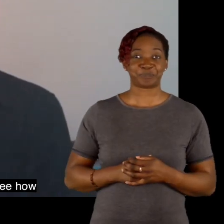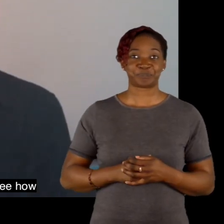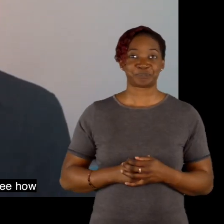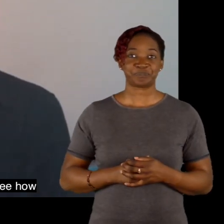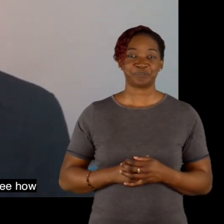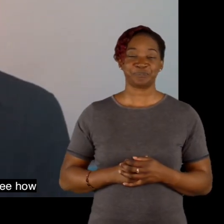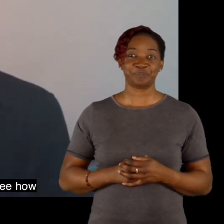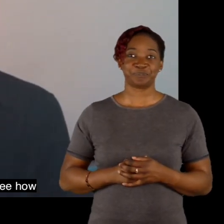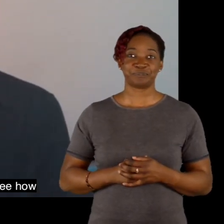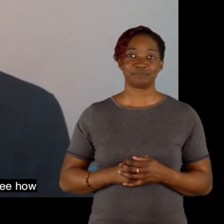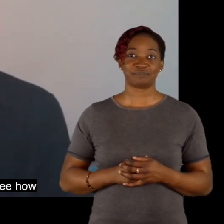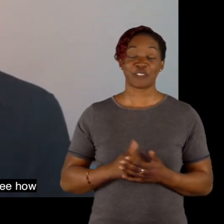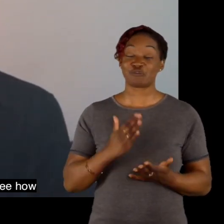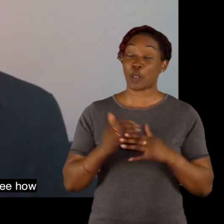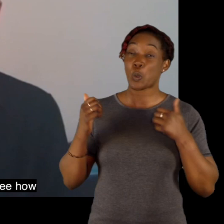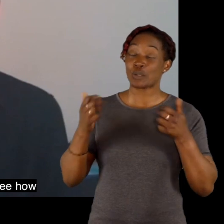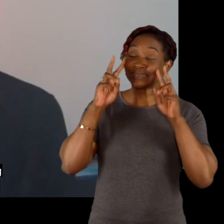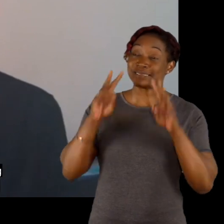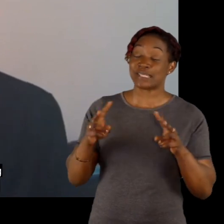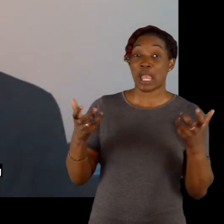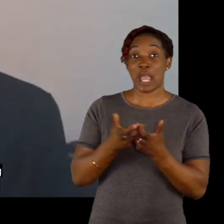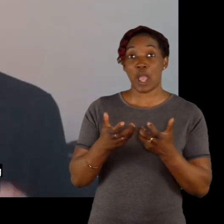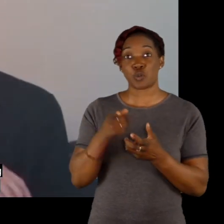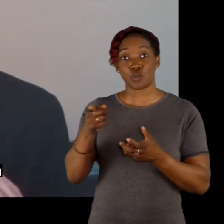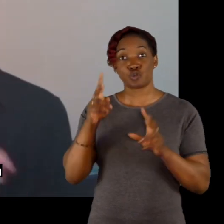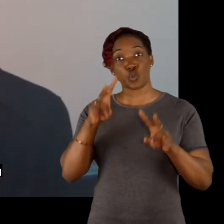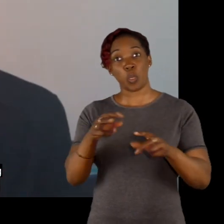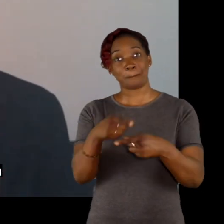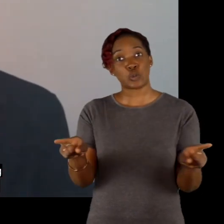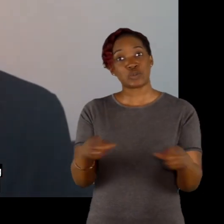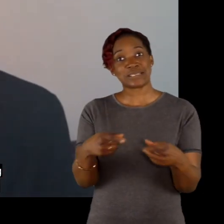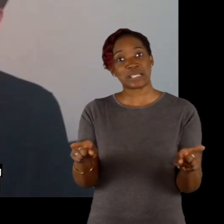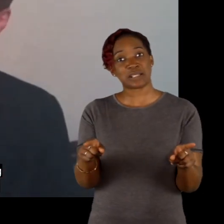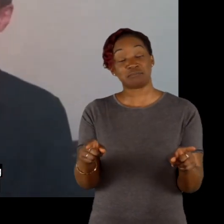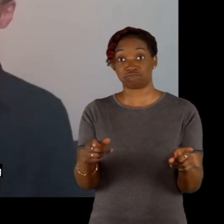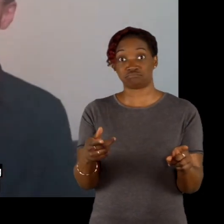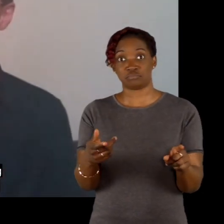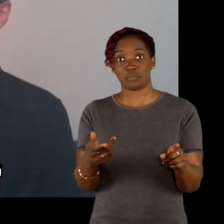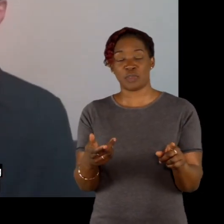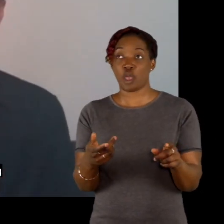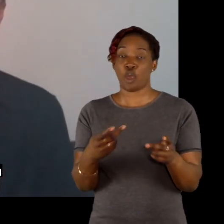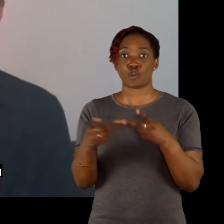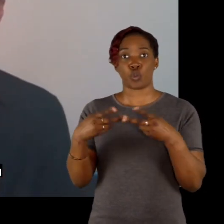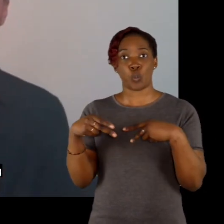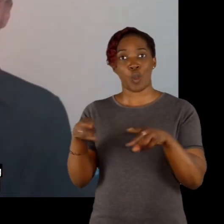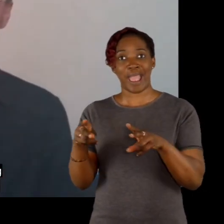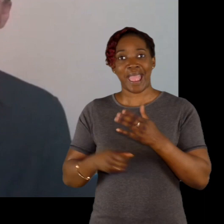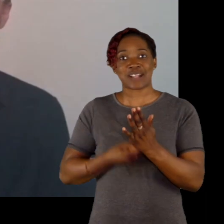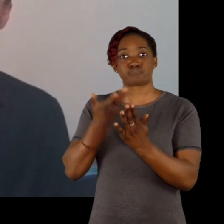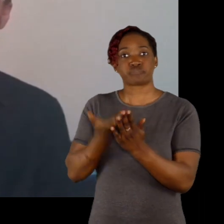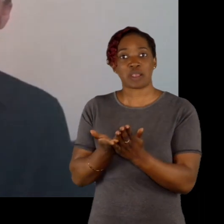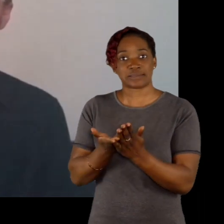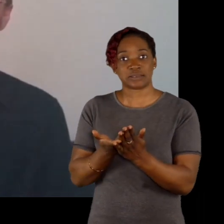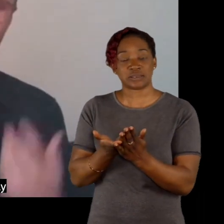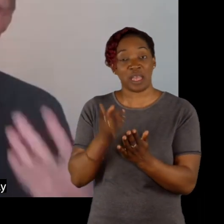Um, yeah, it was cool to see how you saw the music as being another form of